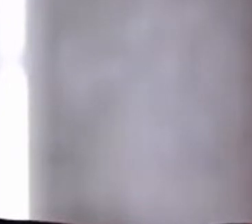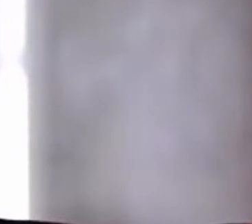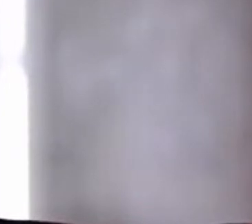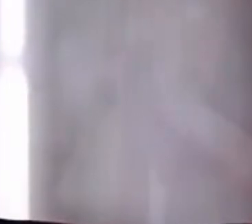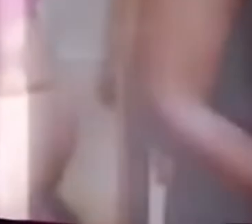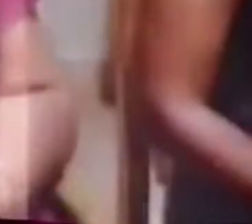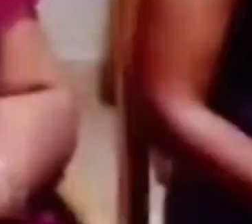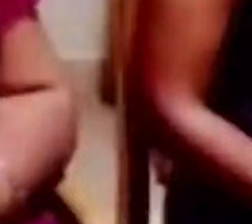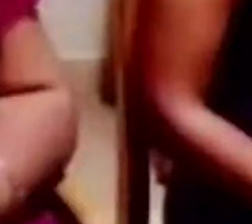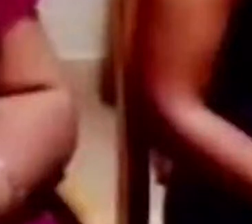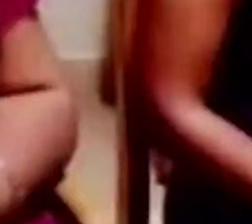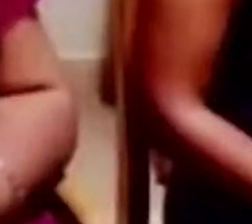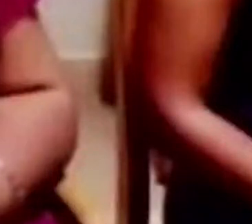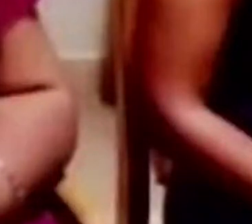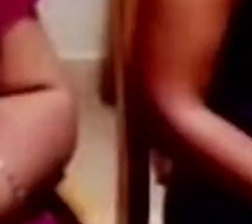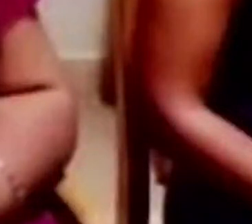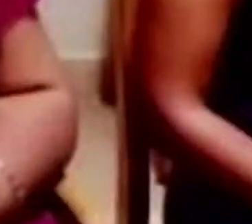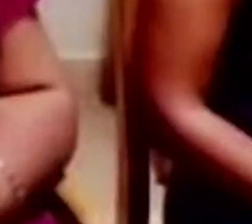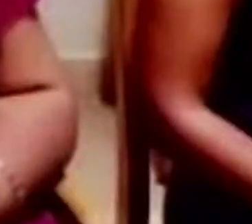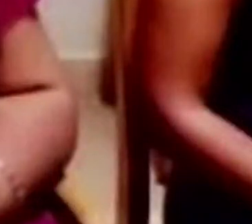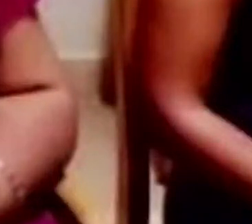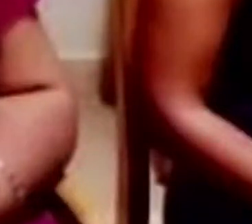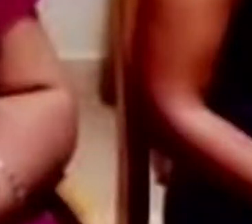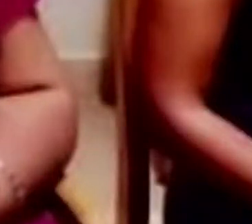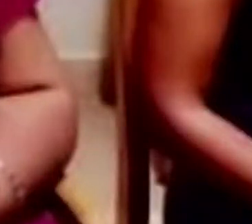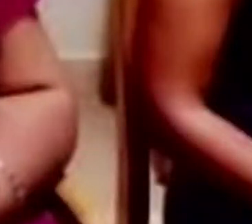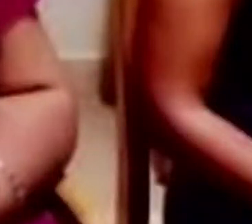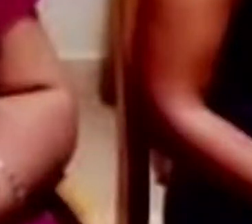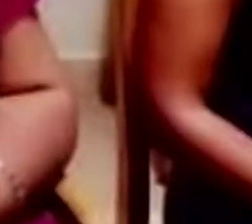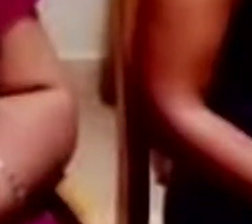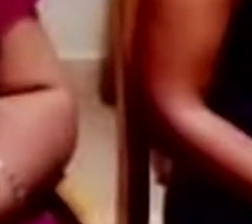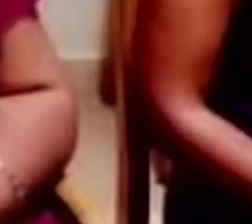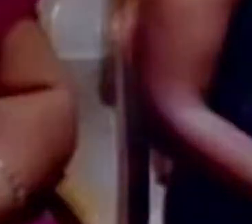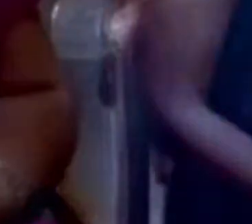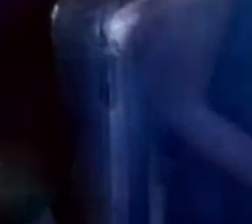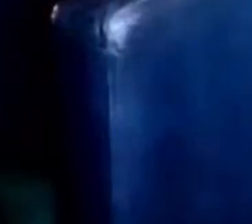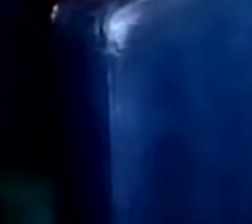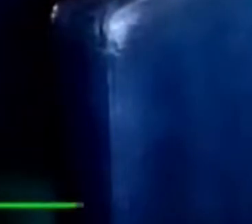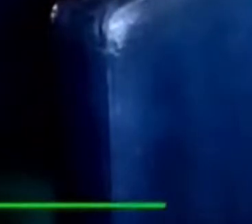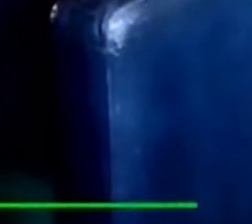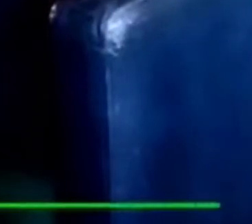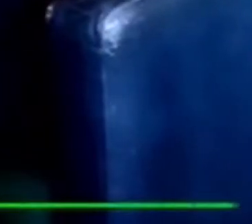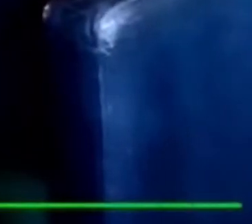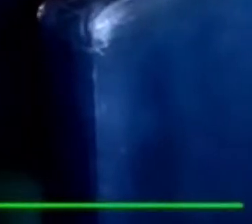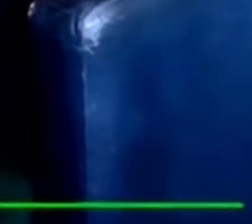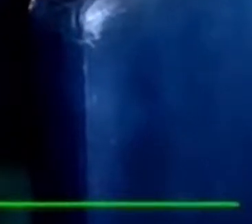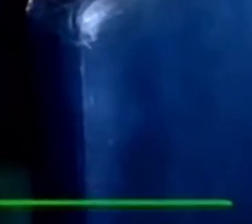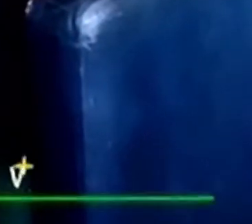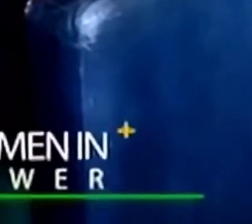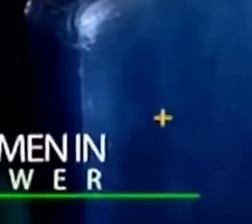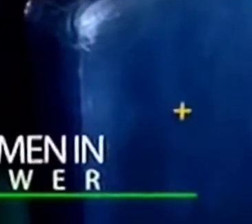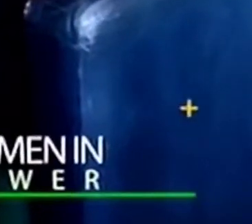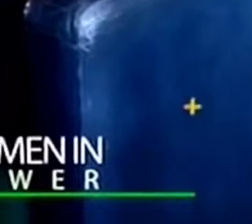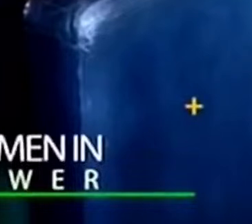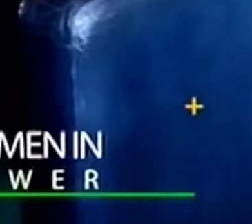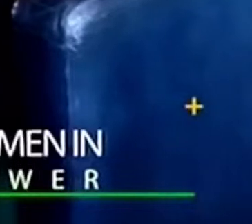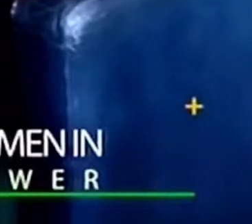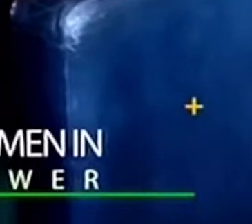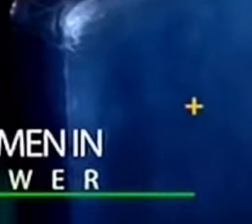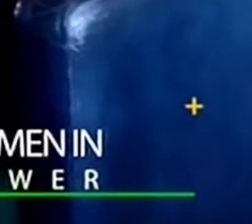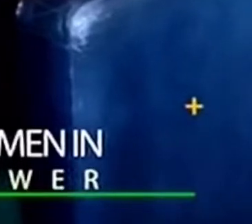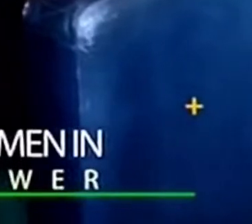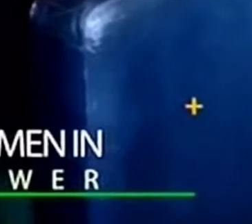the constituency. Ms. Halwindi says her husband has been a pillar of strength. The support that I have first is from my